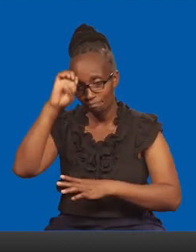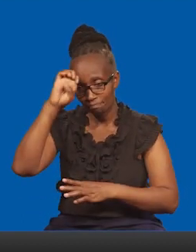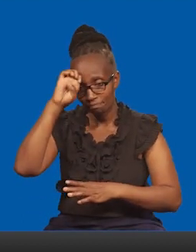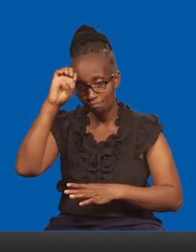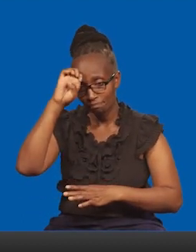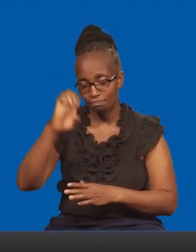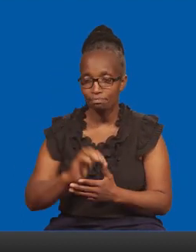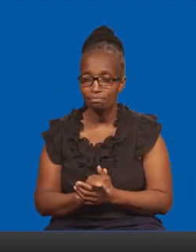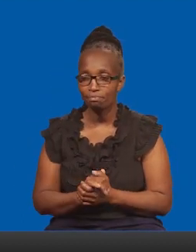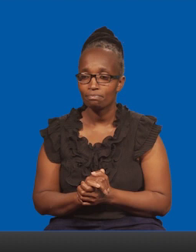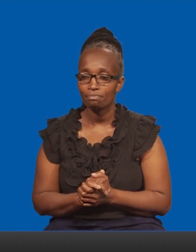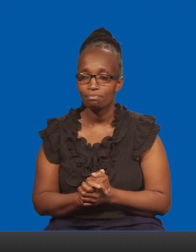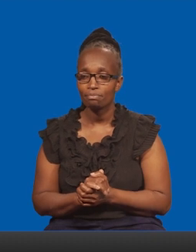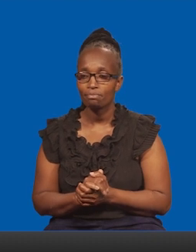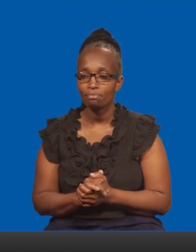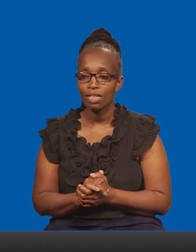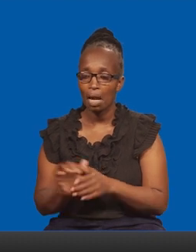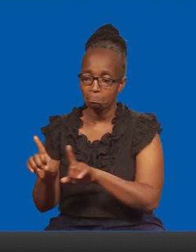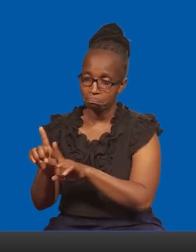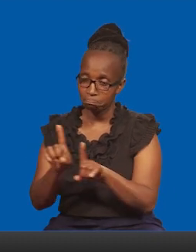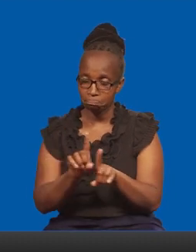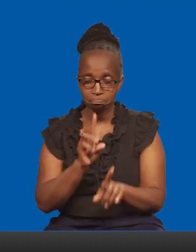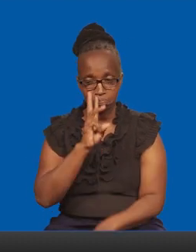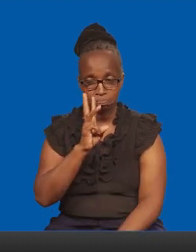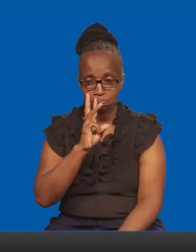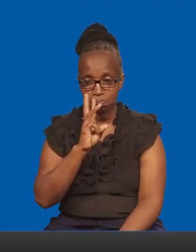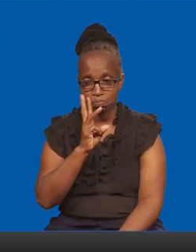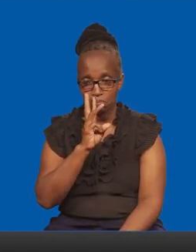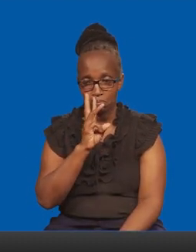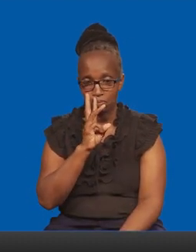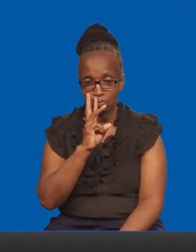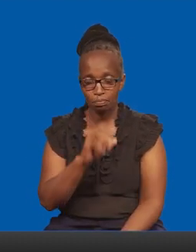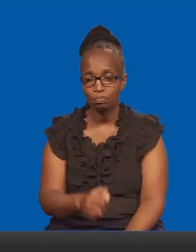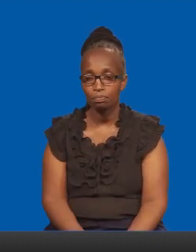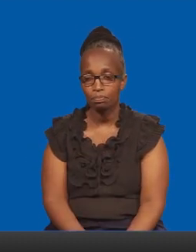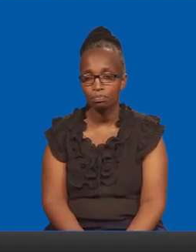including health, including education, including provision of water.